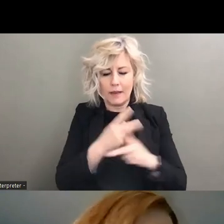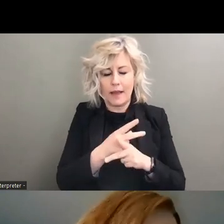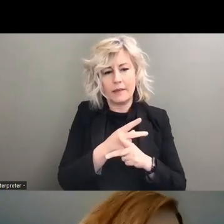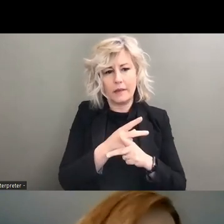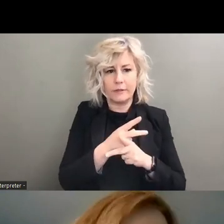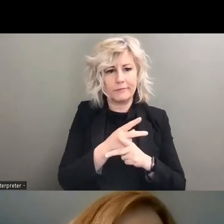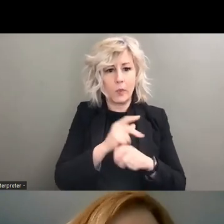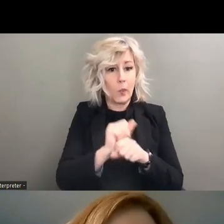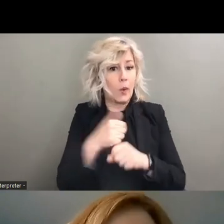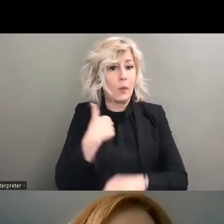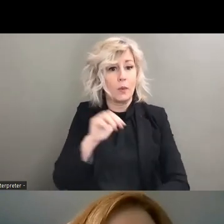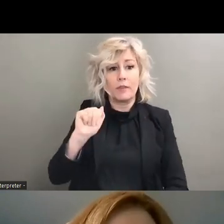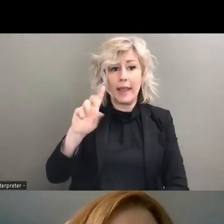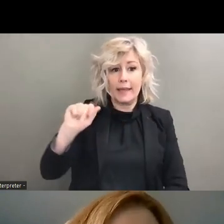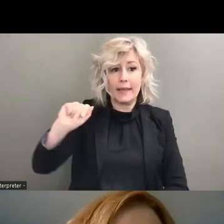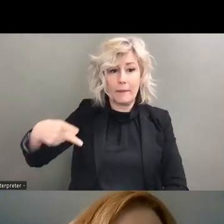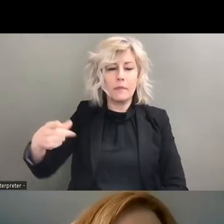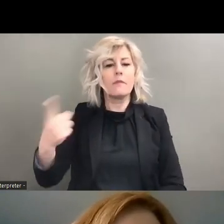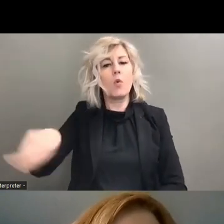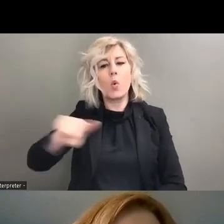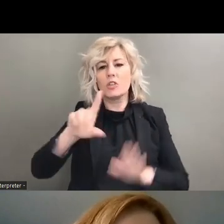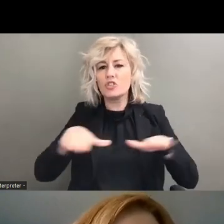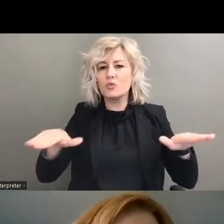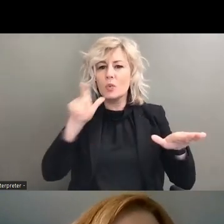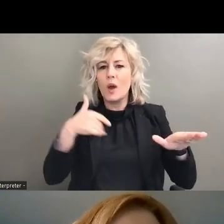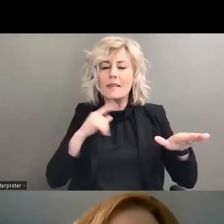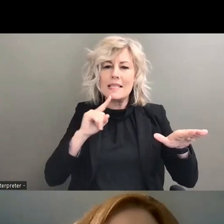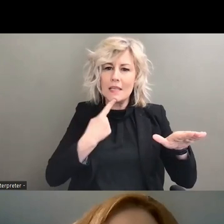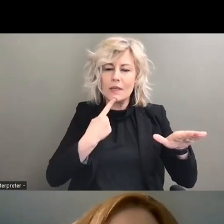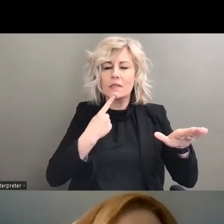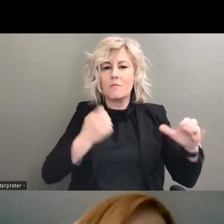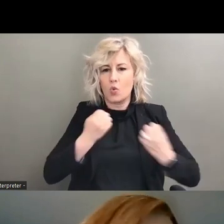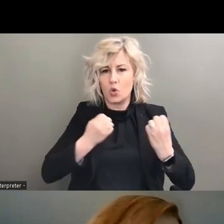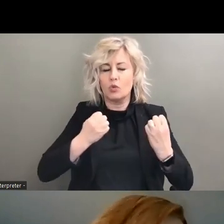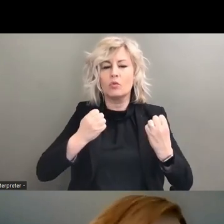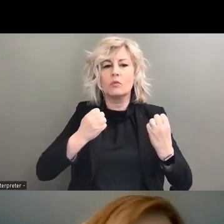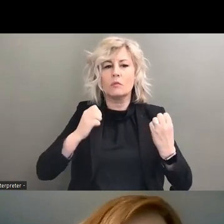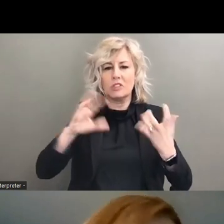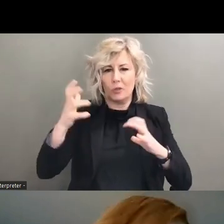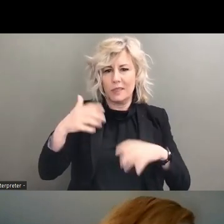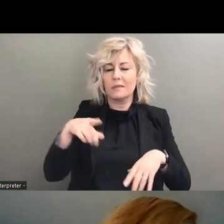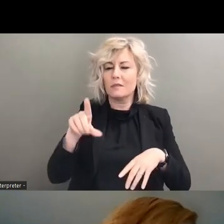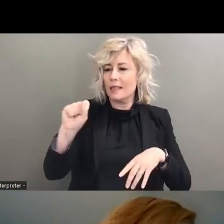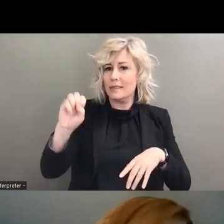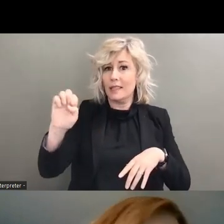ADAP for children who have serious emotional disturbance. Next slide.